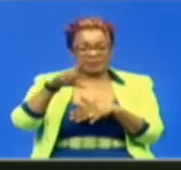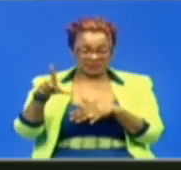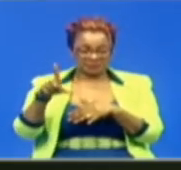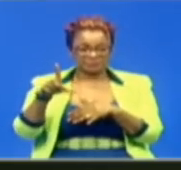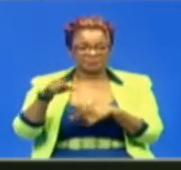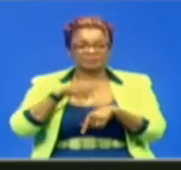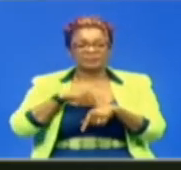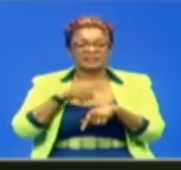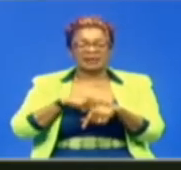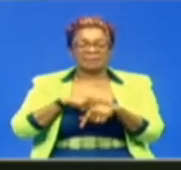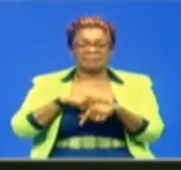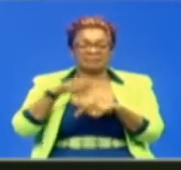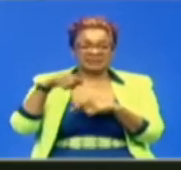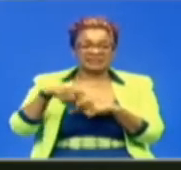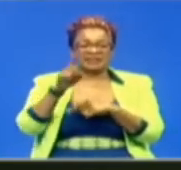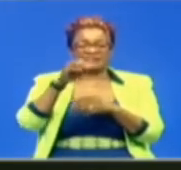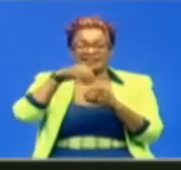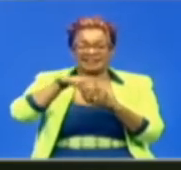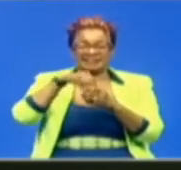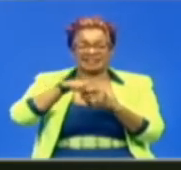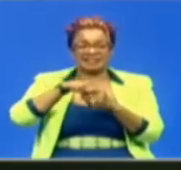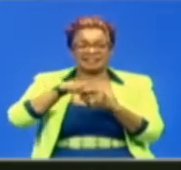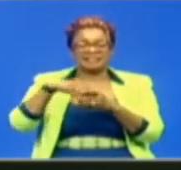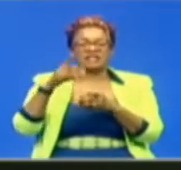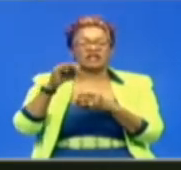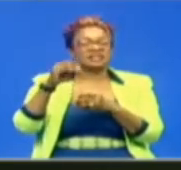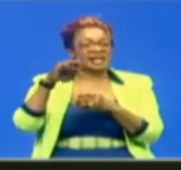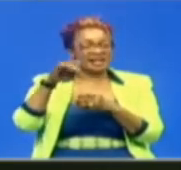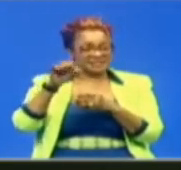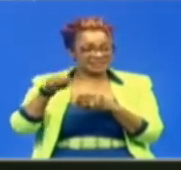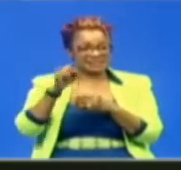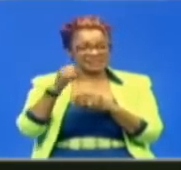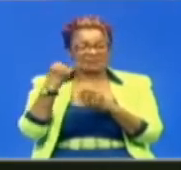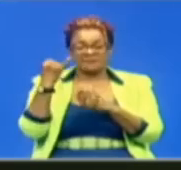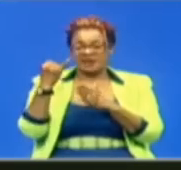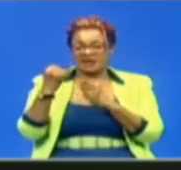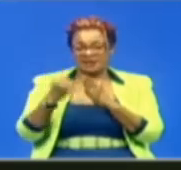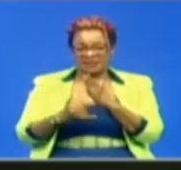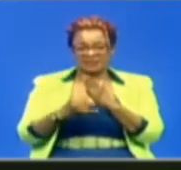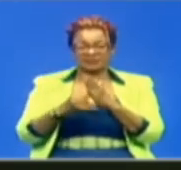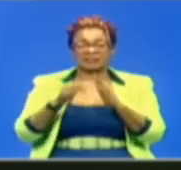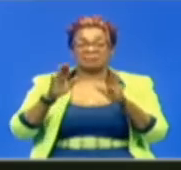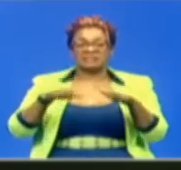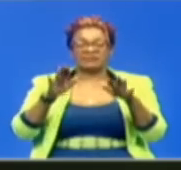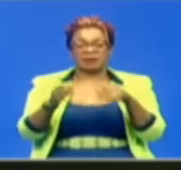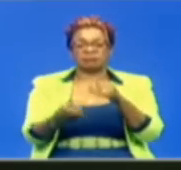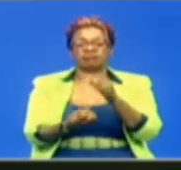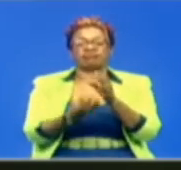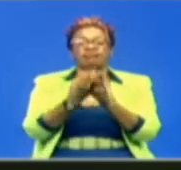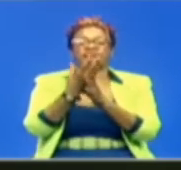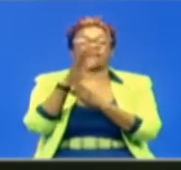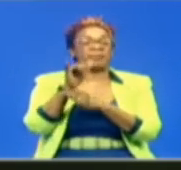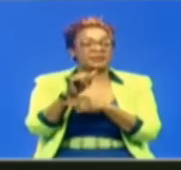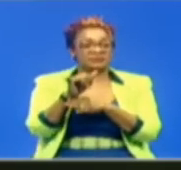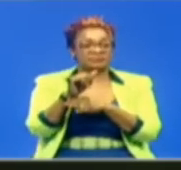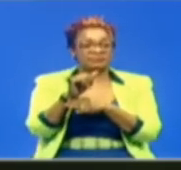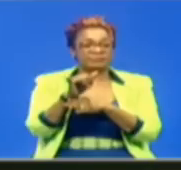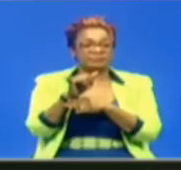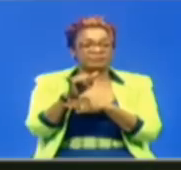the butterfly is inside its chrysalis. Finally, an adult butterfly emerges from chrysalis,